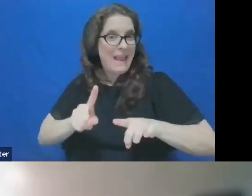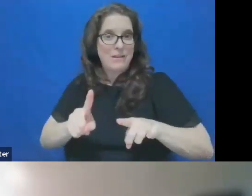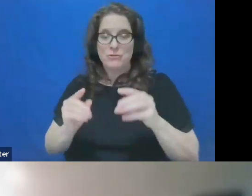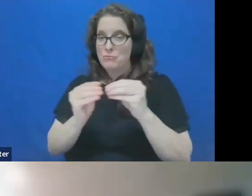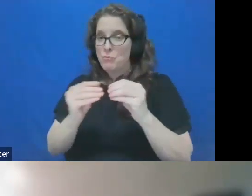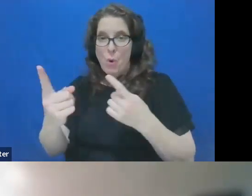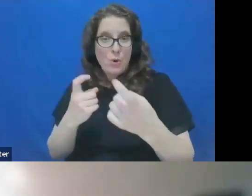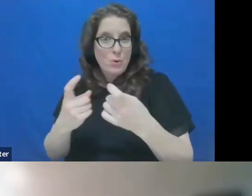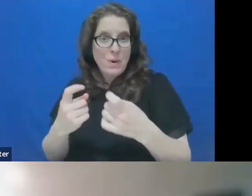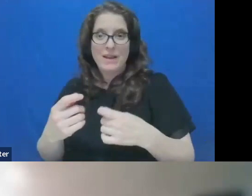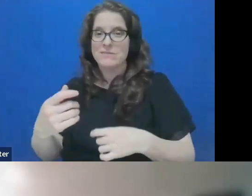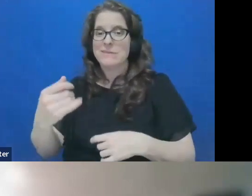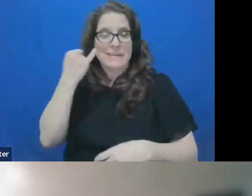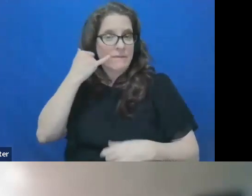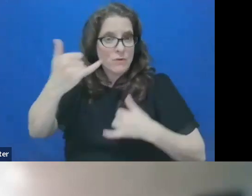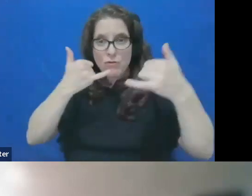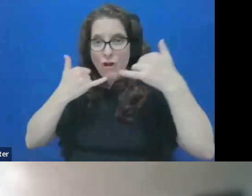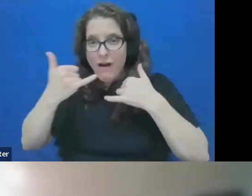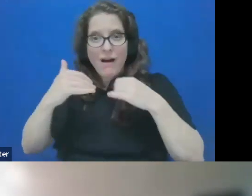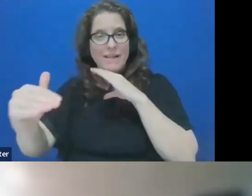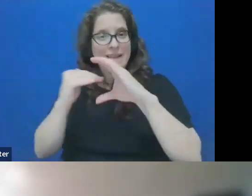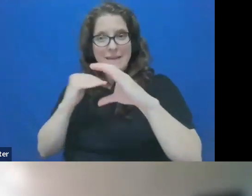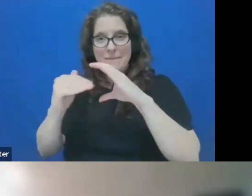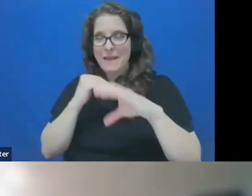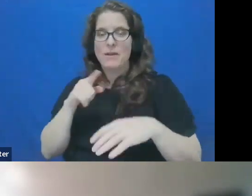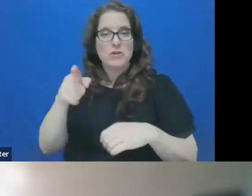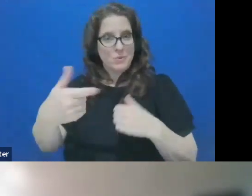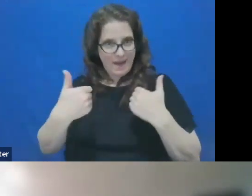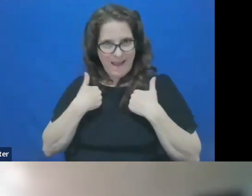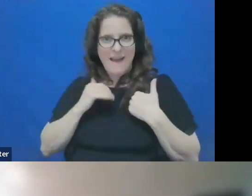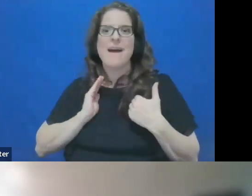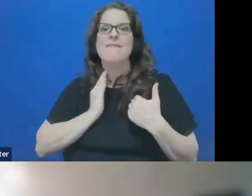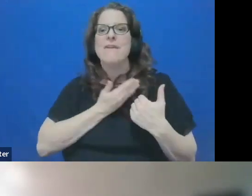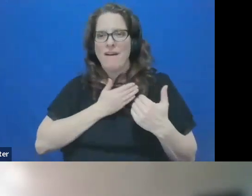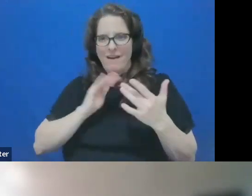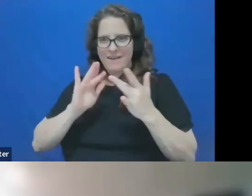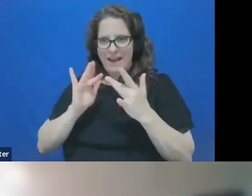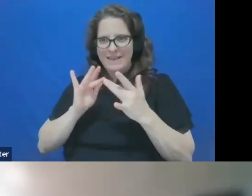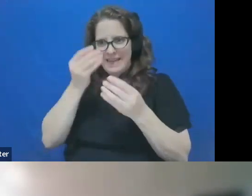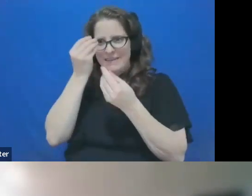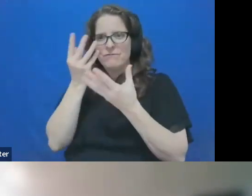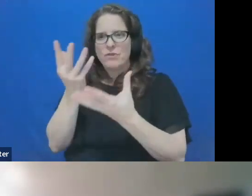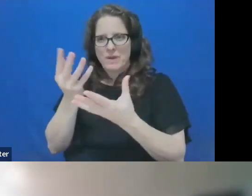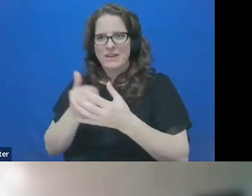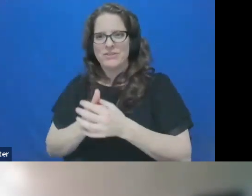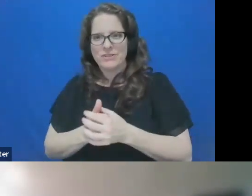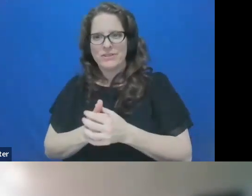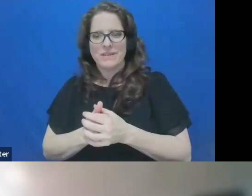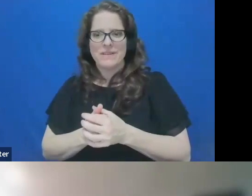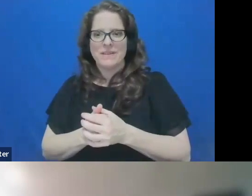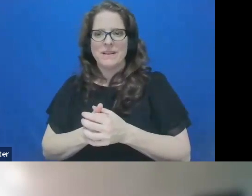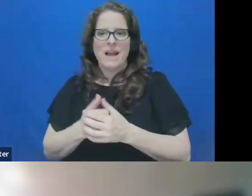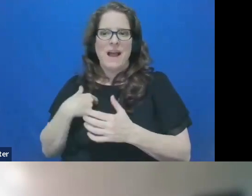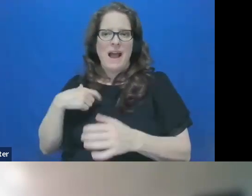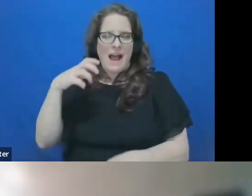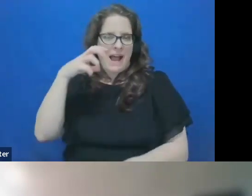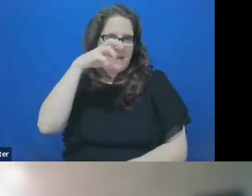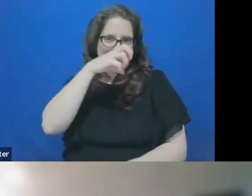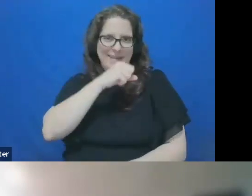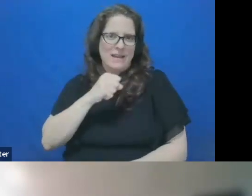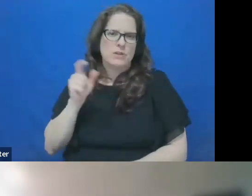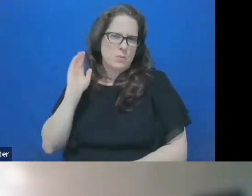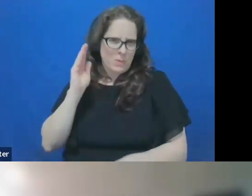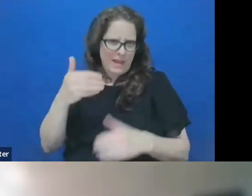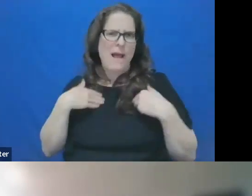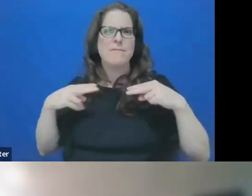questions via phone or email. You had our contact information up, or I guess everyone will have the slides available so